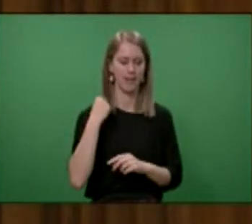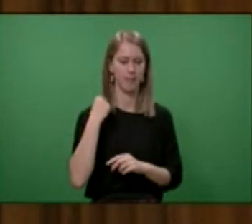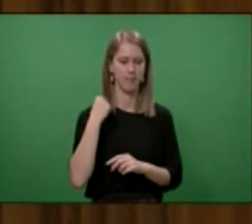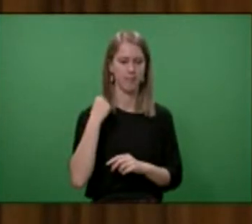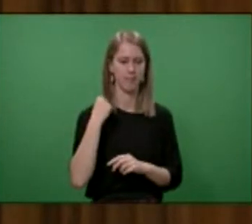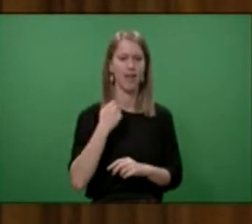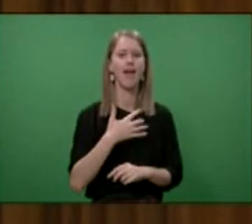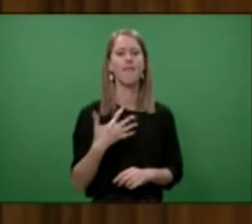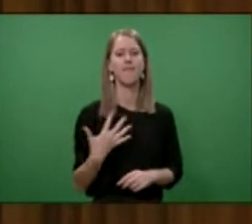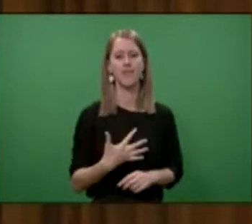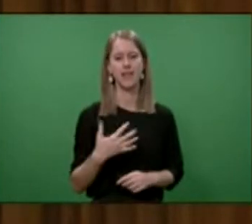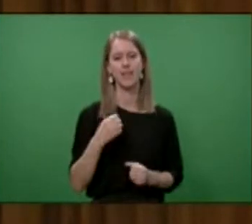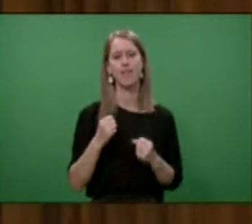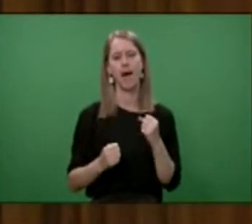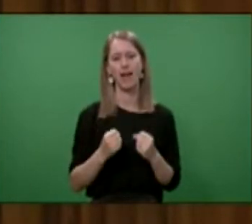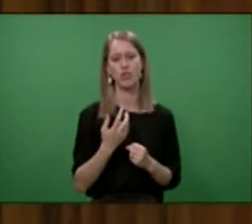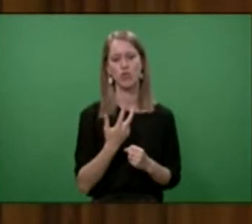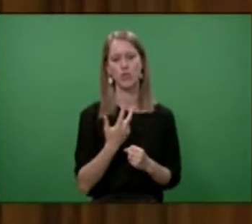March 15, 2019.